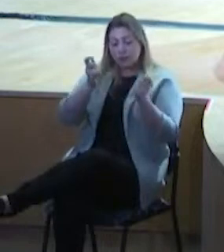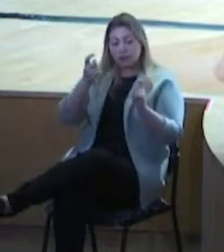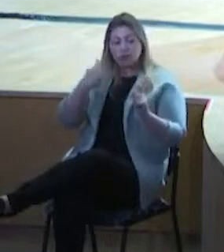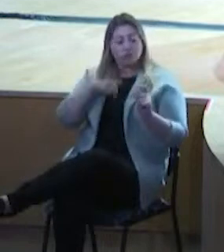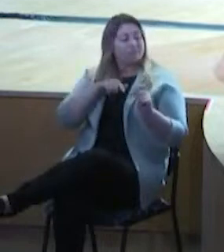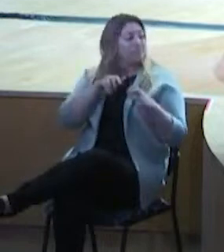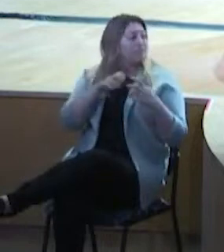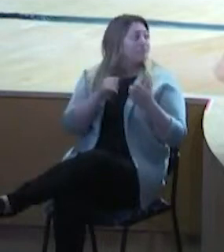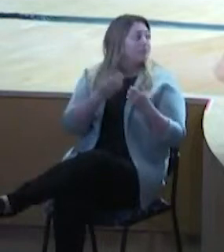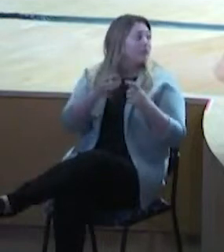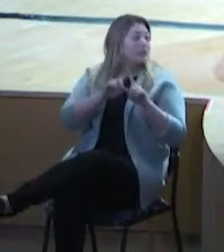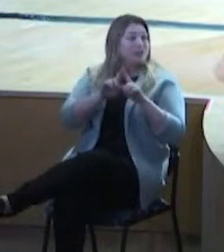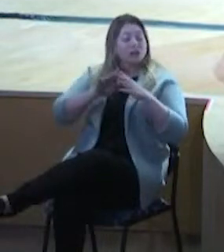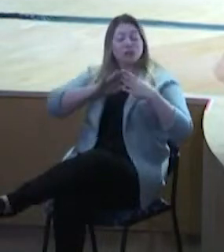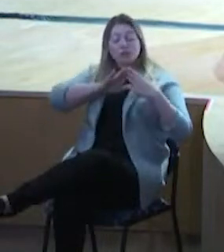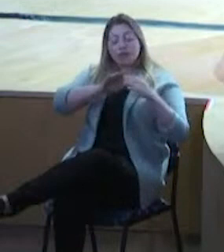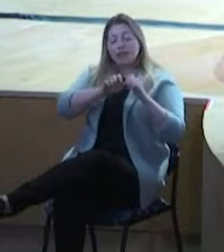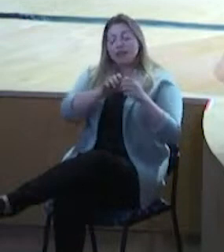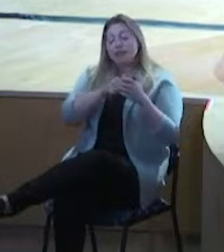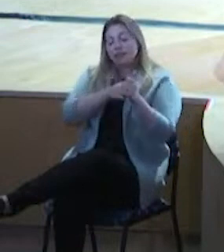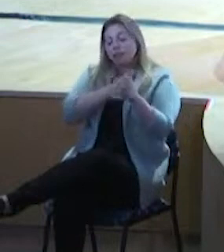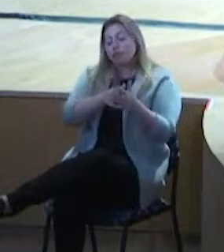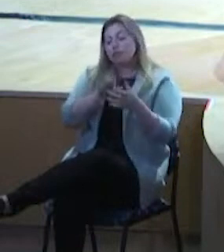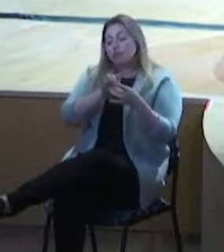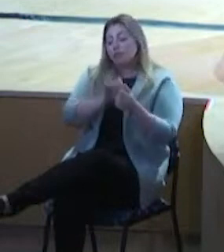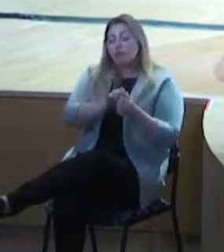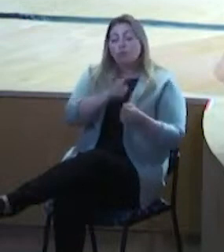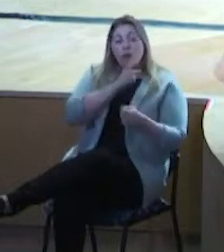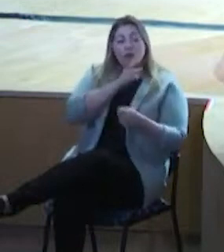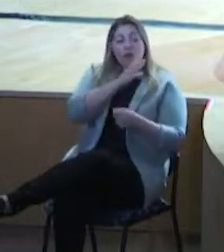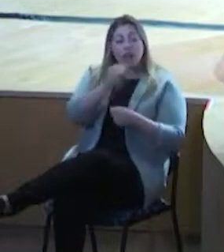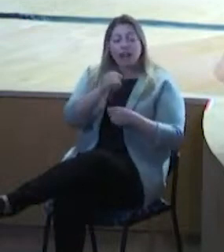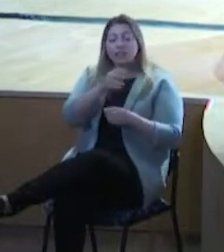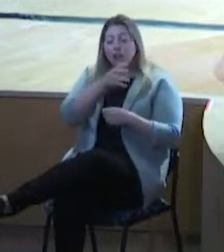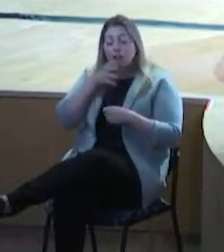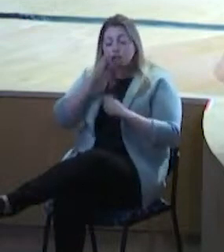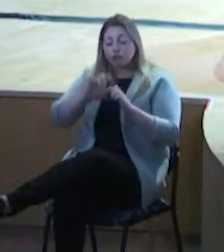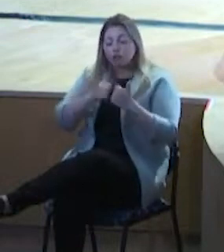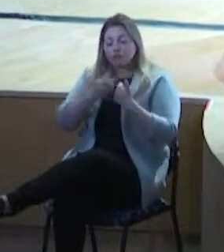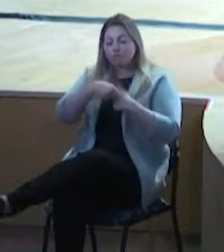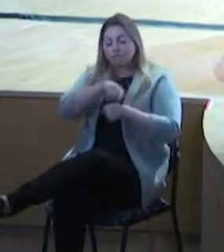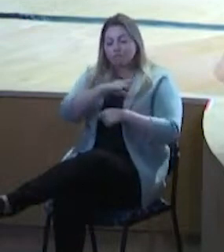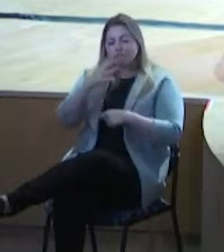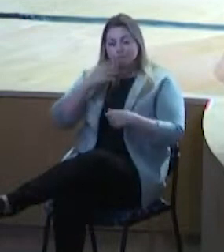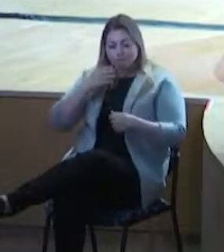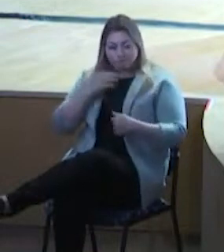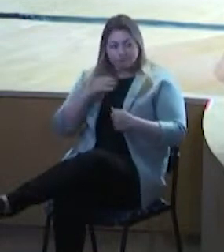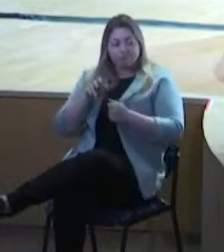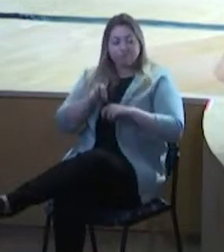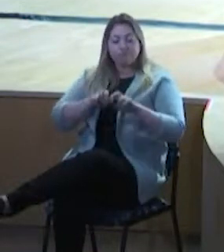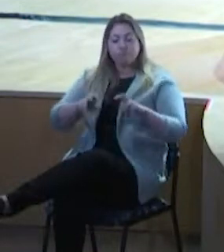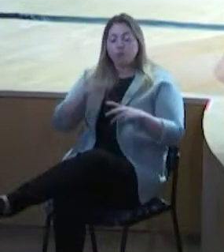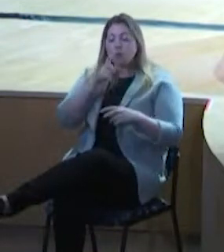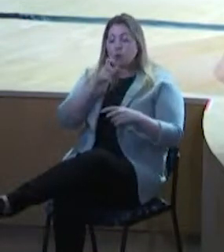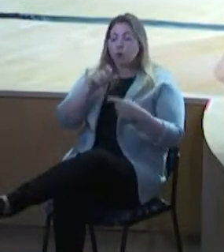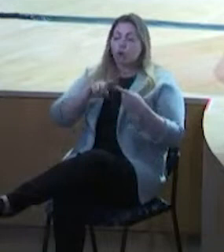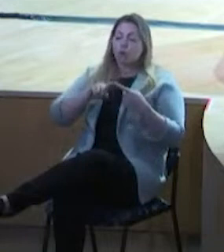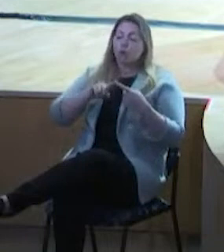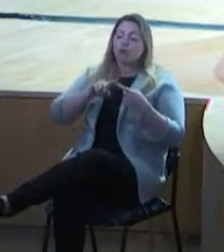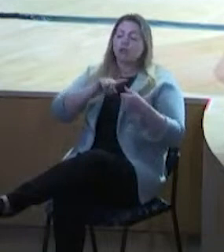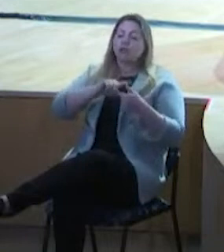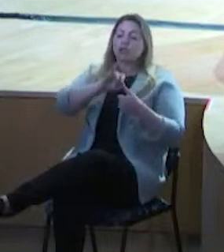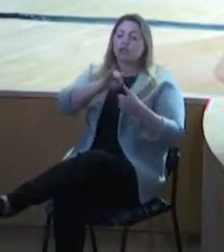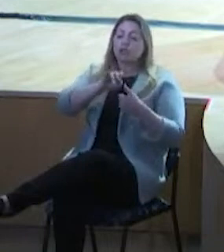several community leaders in conversation about water and agricultural challenges they face. Our panelists are Reyna,